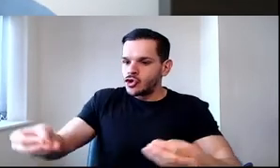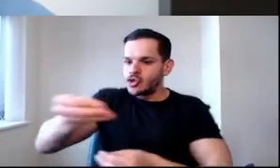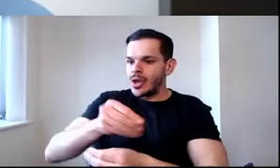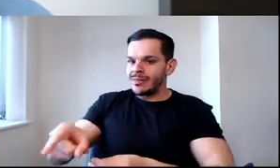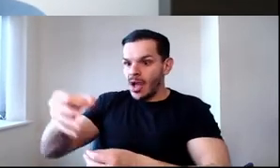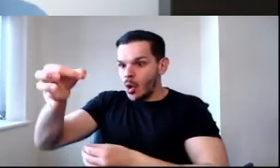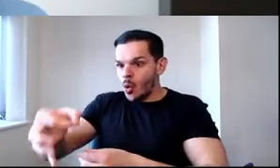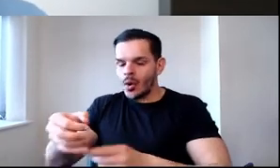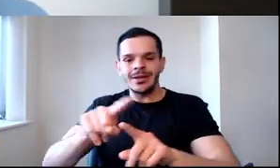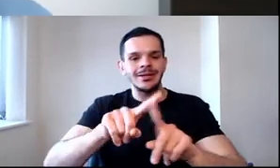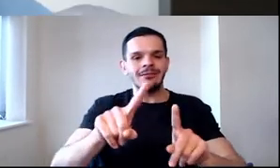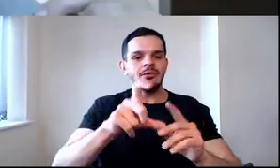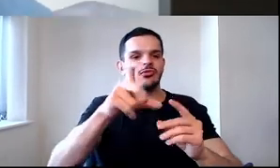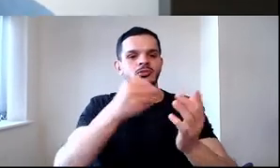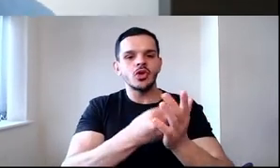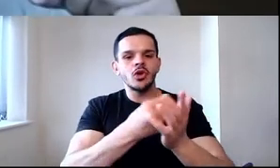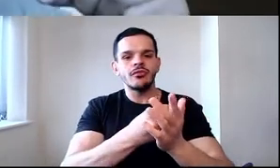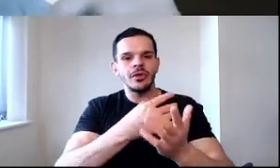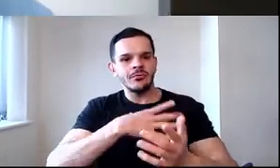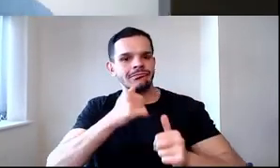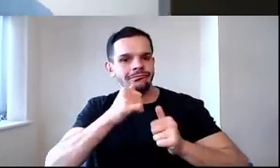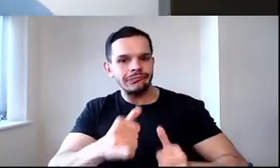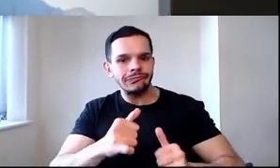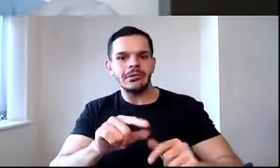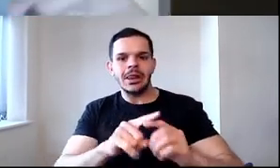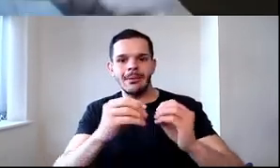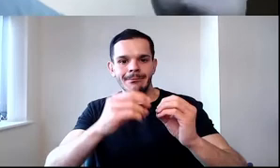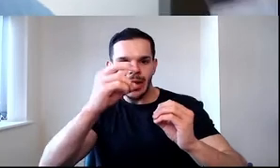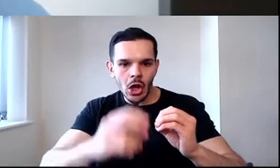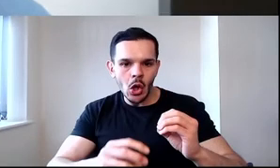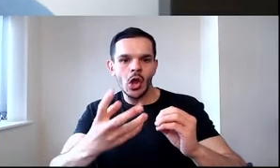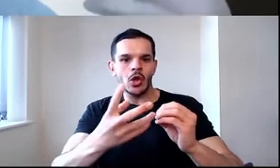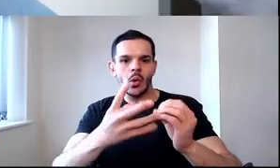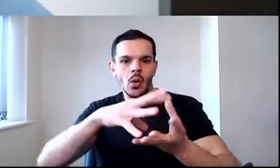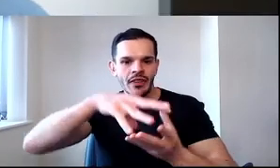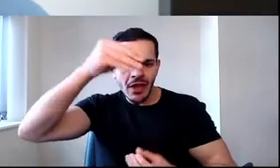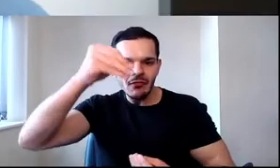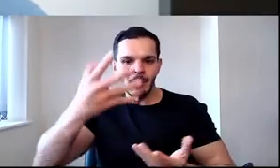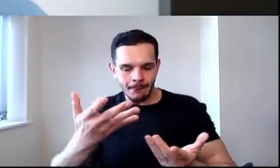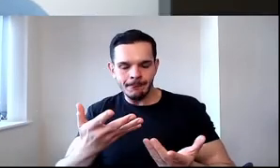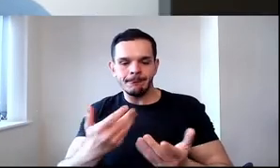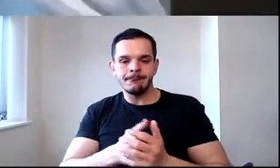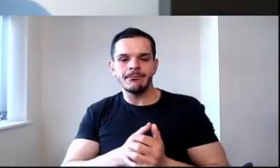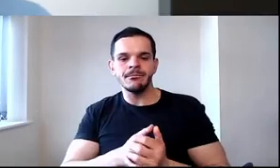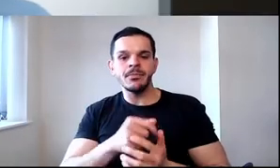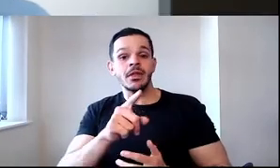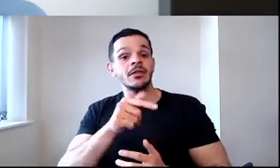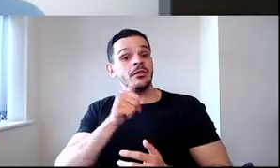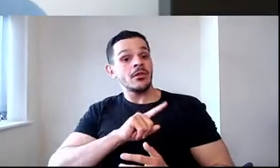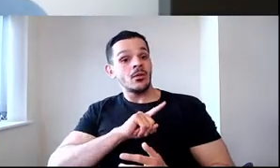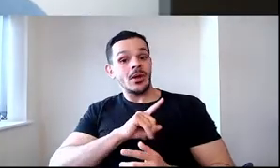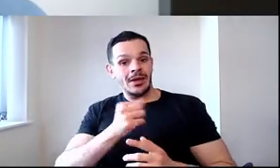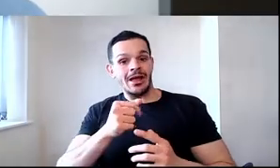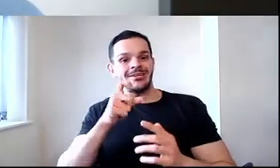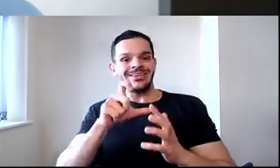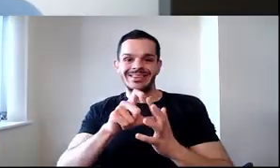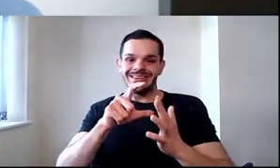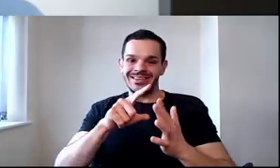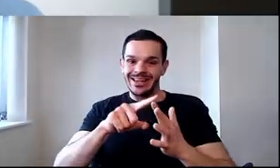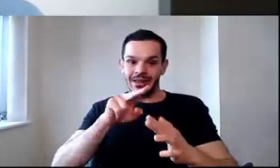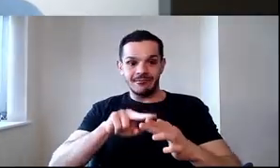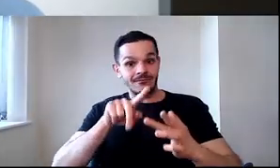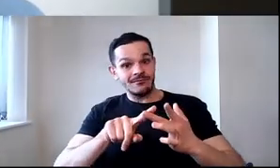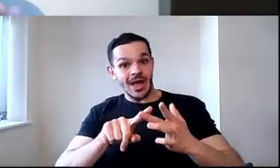these pools, and from those pools, we have these services, these DeFi services, decentralized